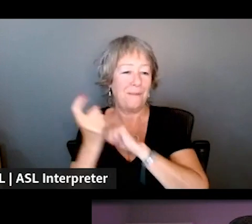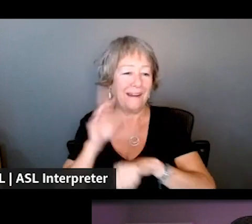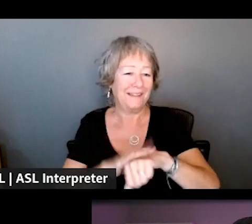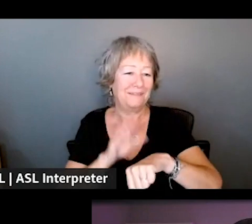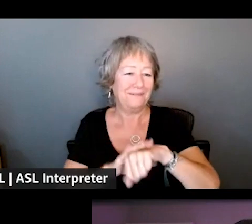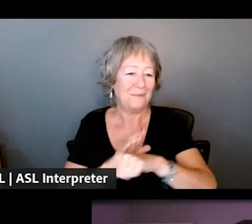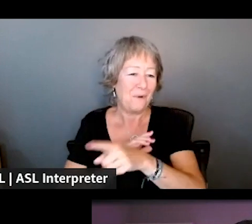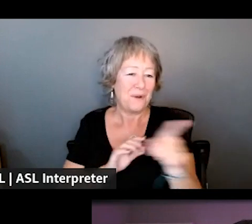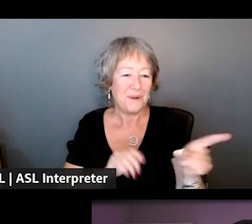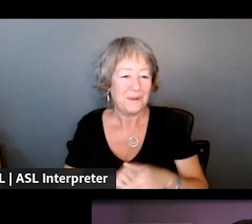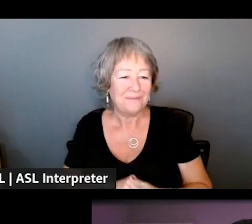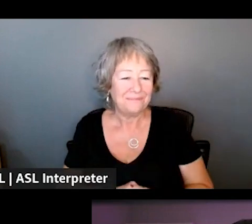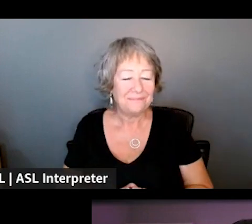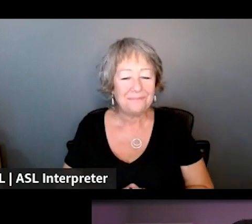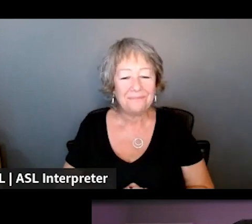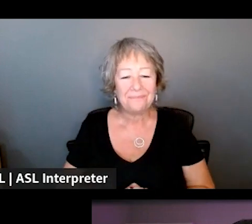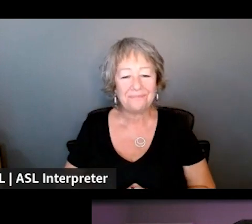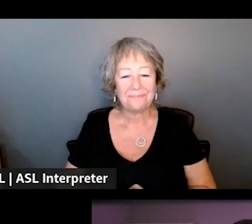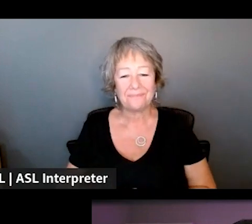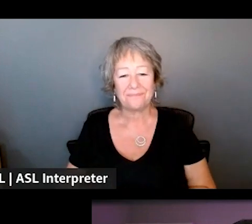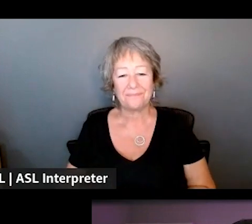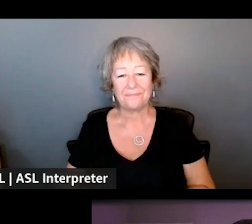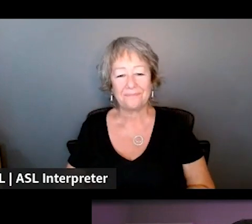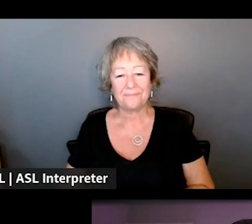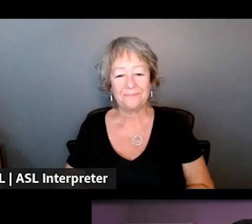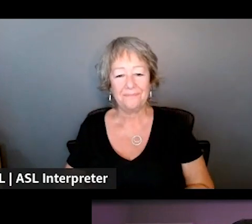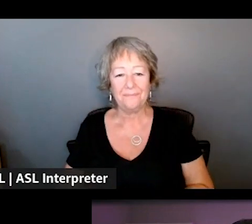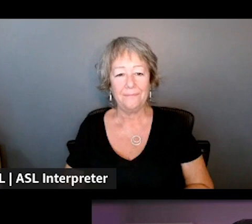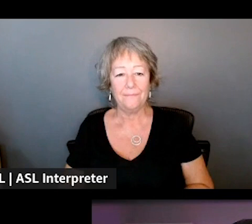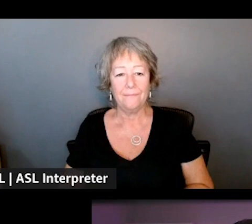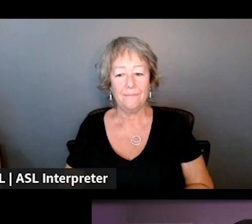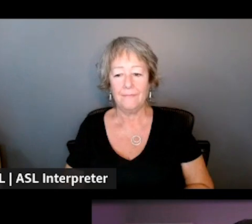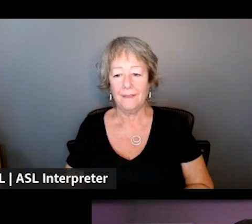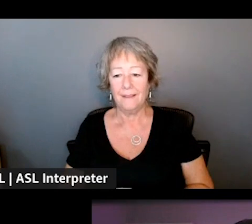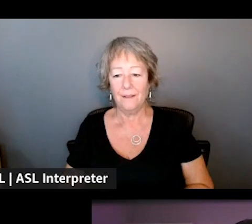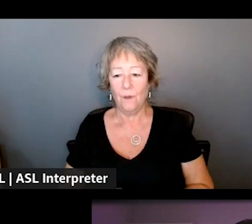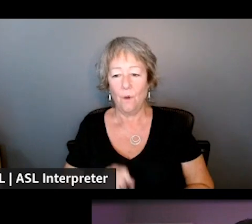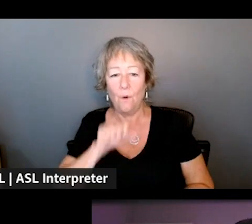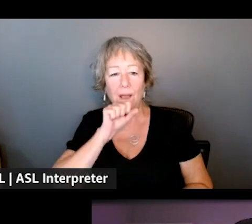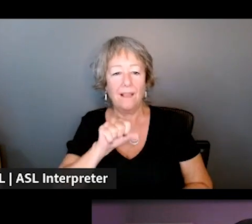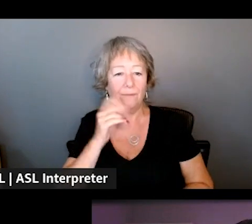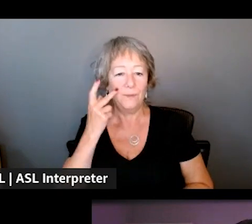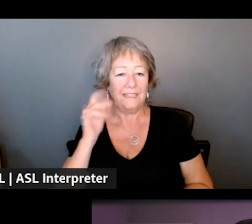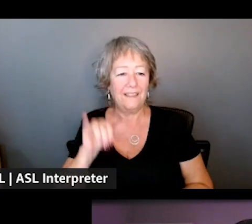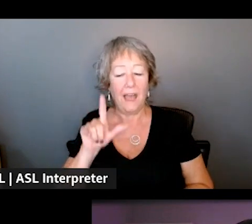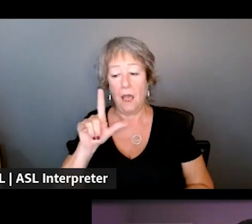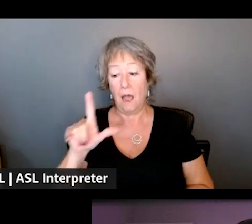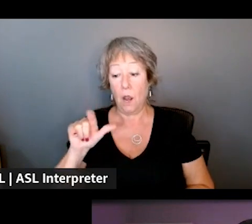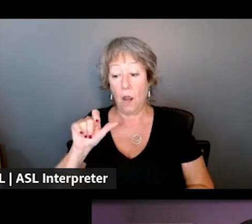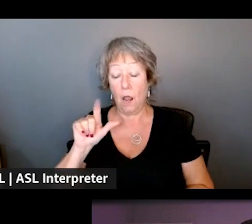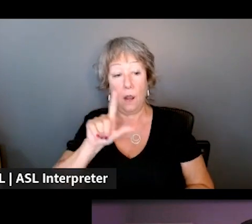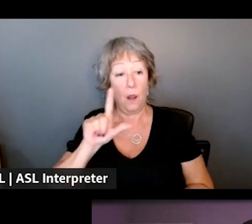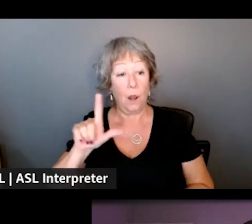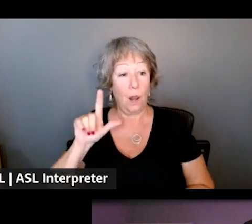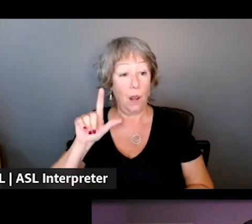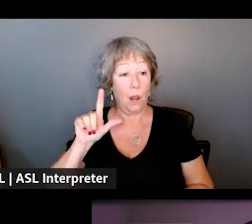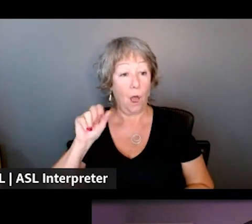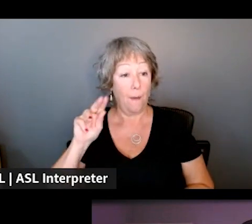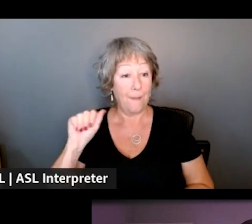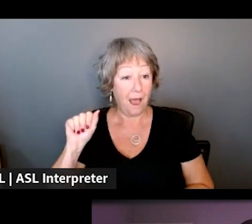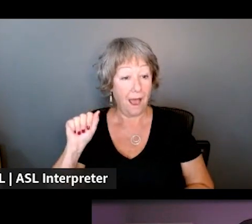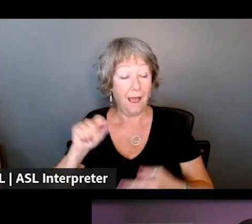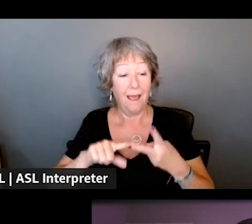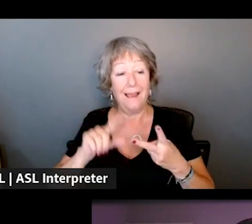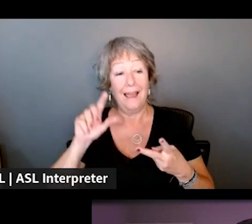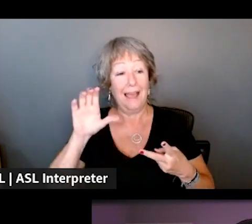Yeah, let me find it. I think I'm finding the link. I love the comments coming in. Llamas, camels. I think there's all kinds of products here. And